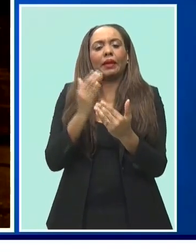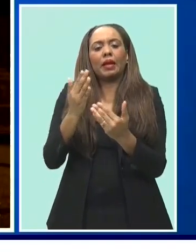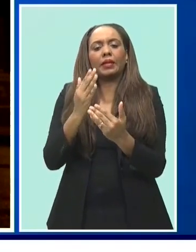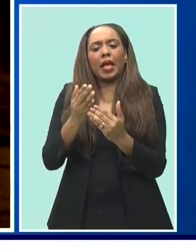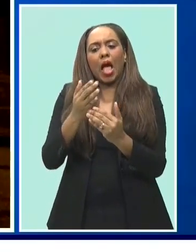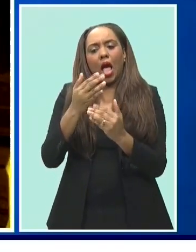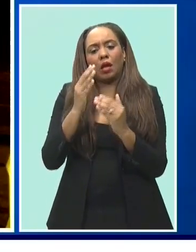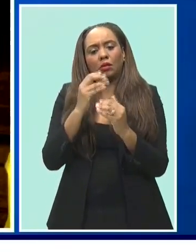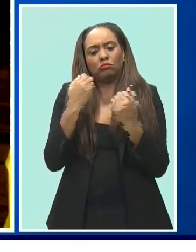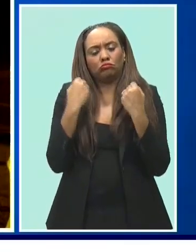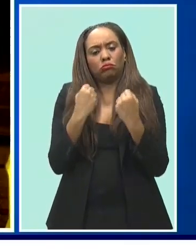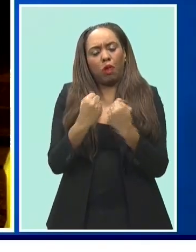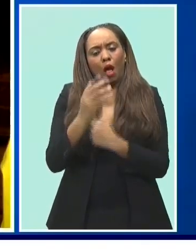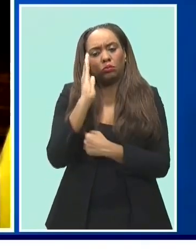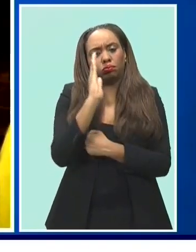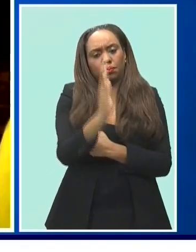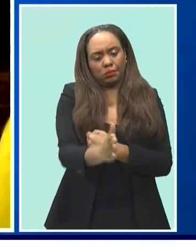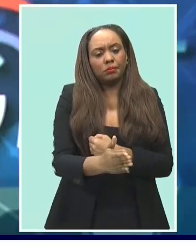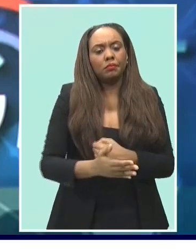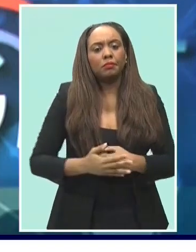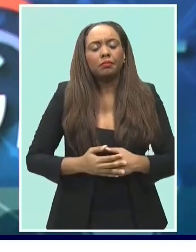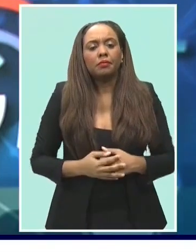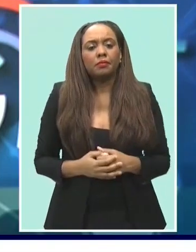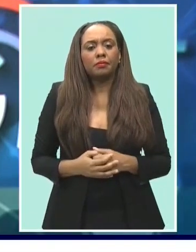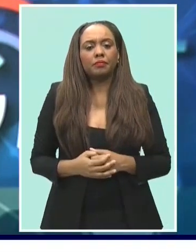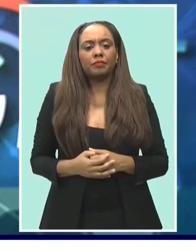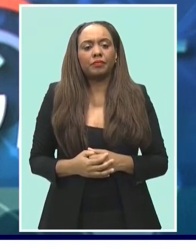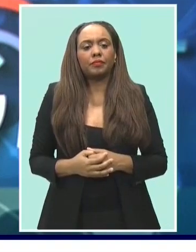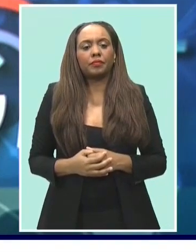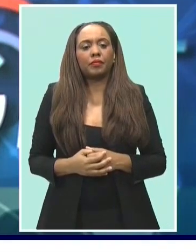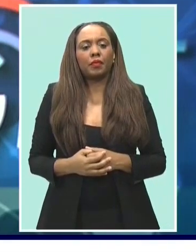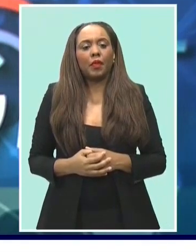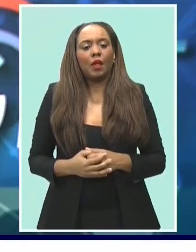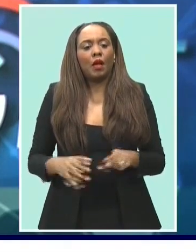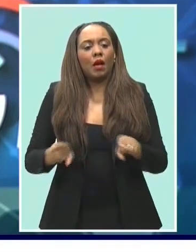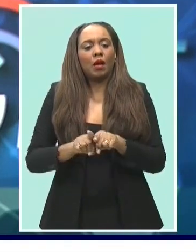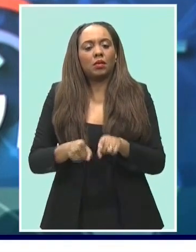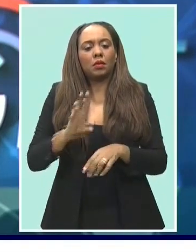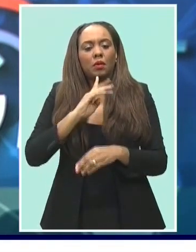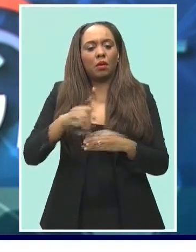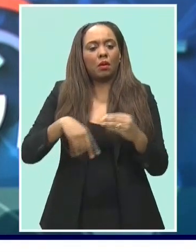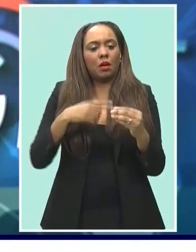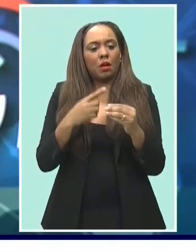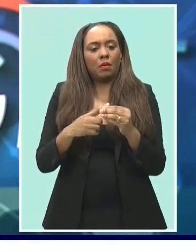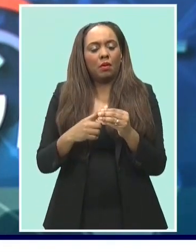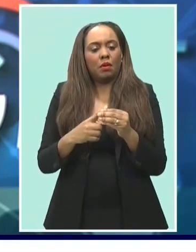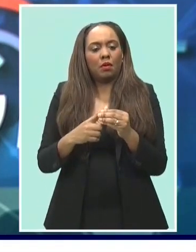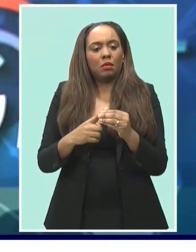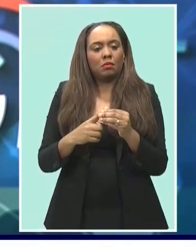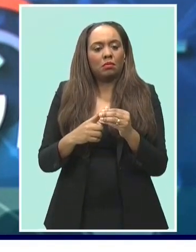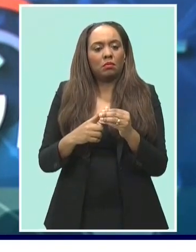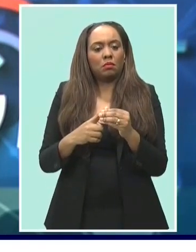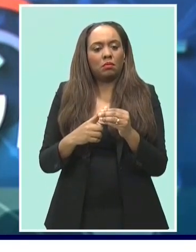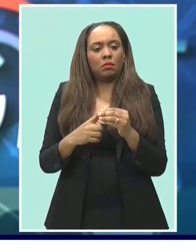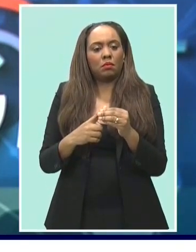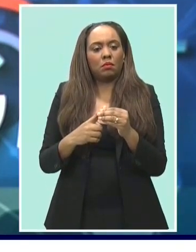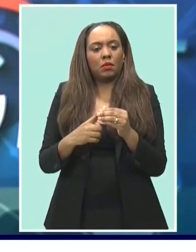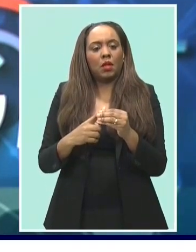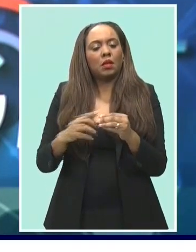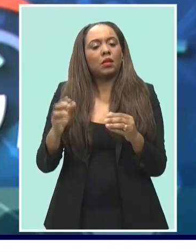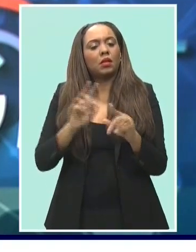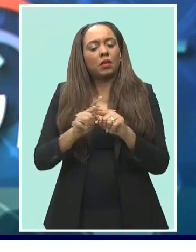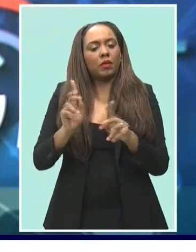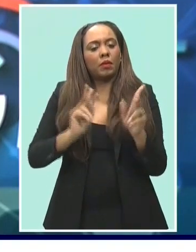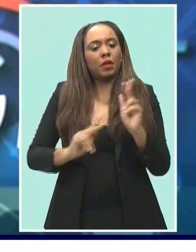hospital, then those roads are cleared. And Sergeant Morgan also spoke about the personnel used when preparing for the passage